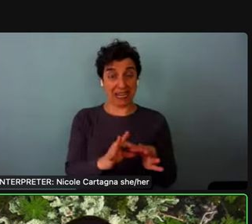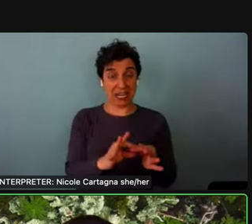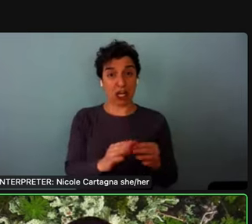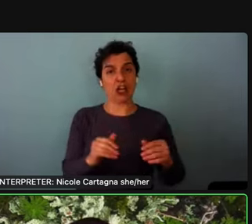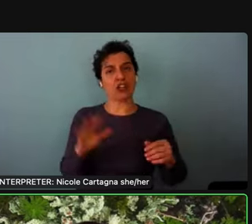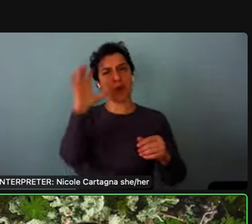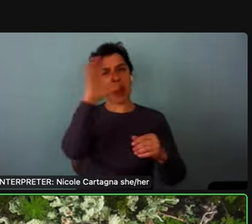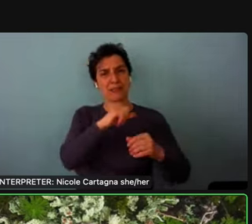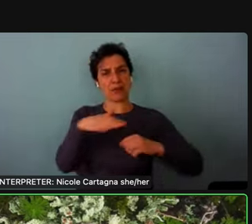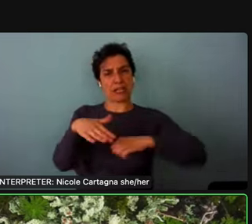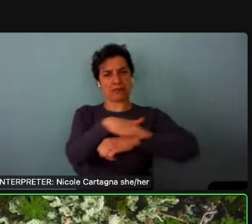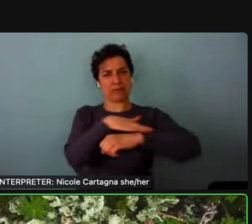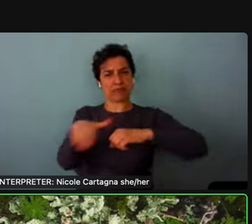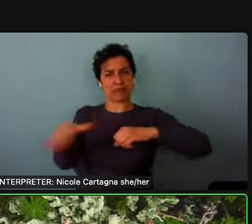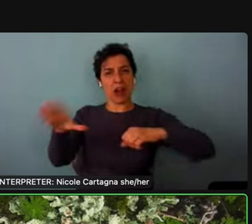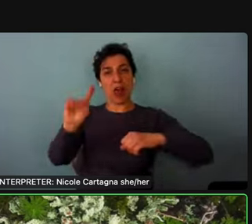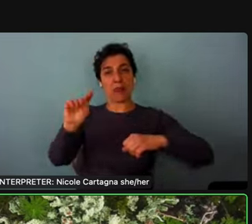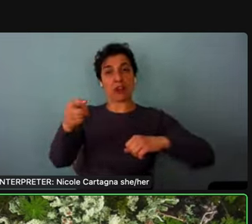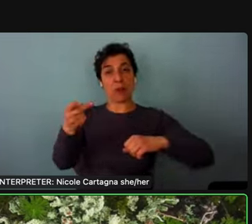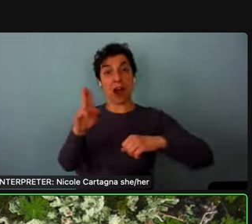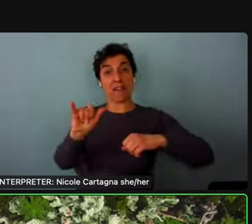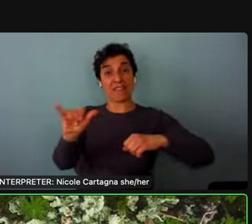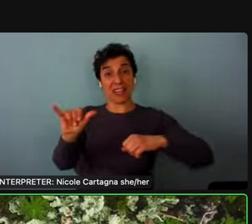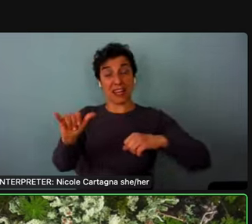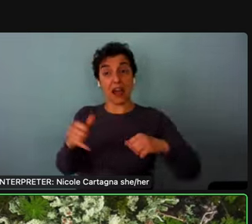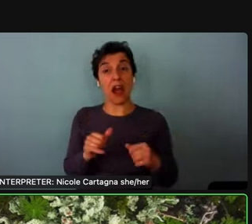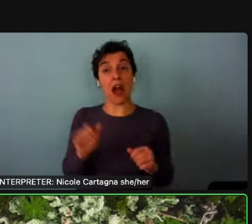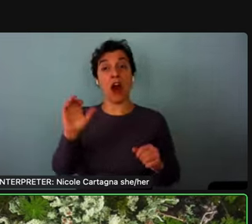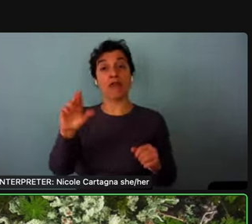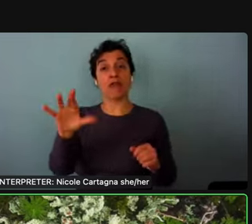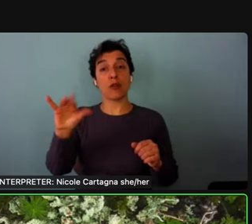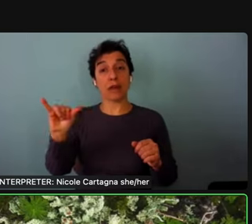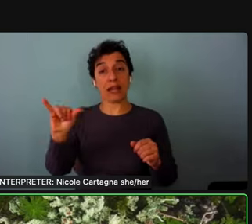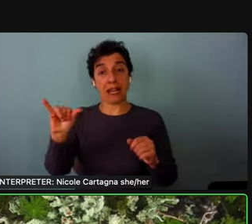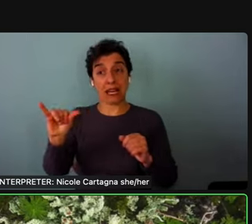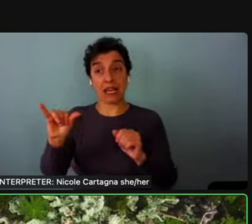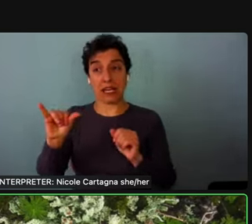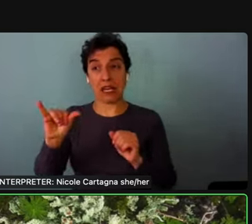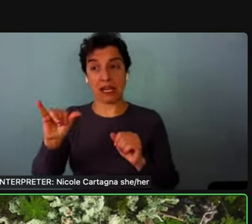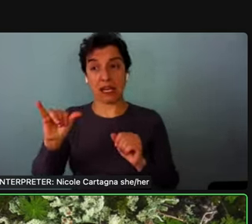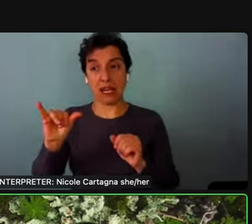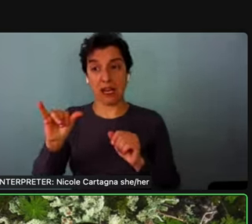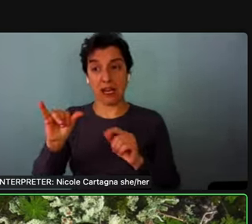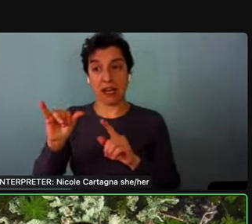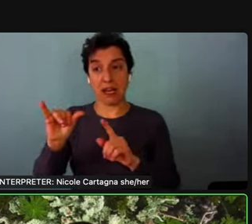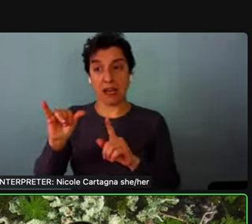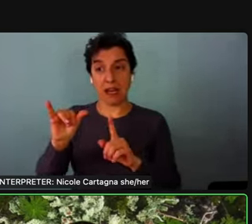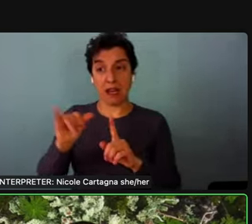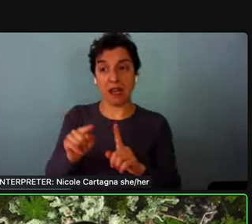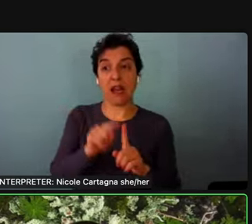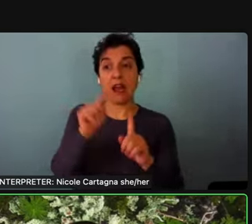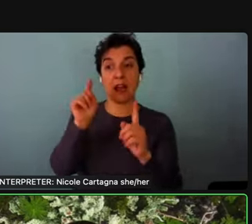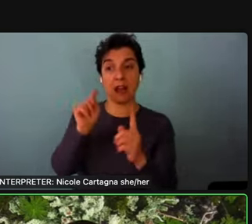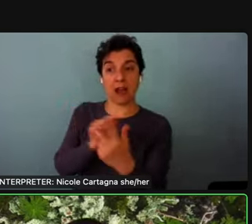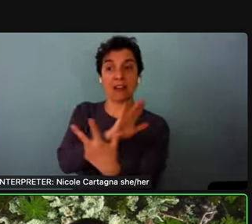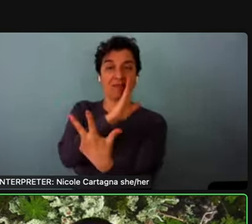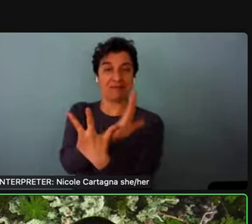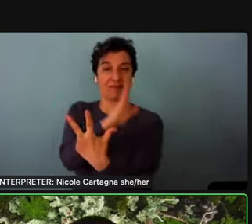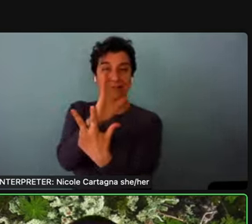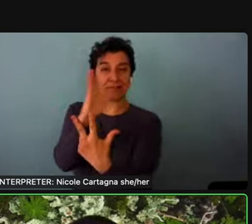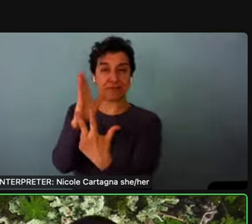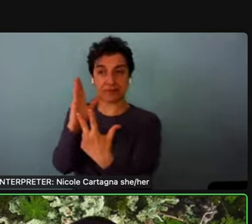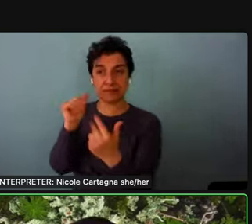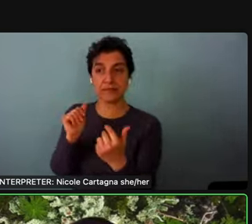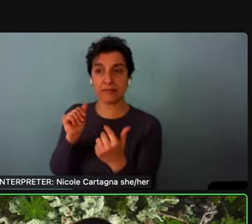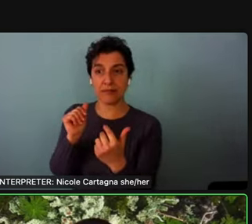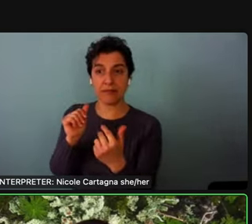large-scale networks. So this work is done by Ruby, Aoi-Ping, and Xiao-Xuan in collaboration with Randy Buckner, Alvin Holmes, and Fennel Green.